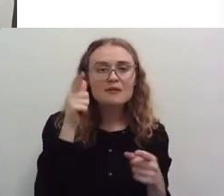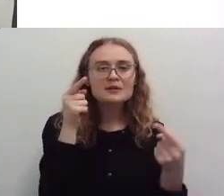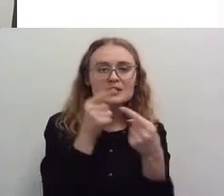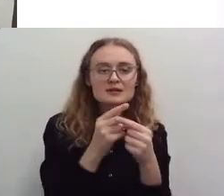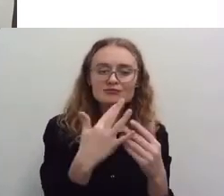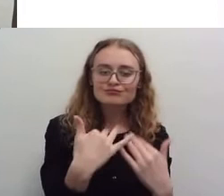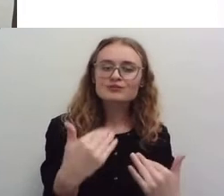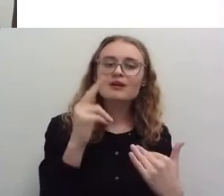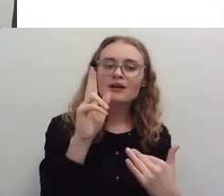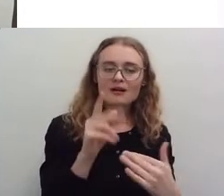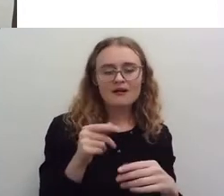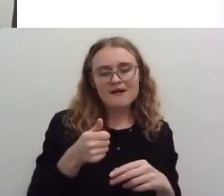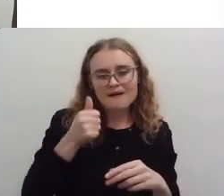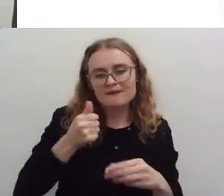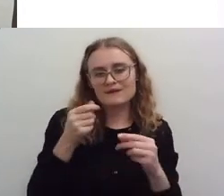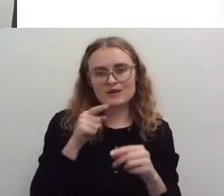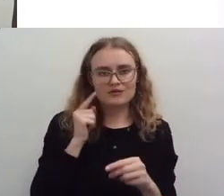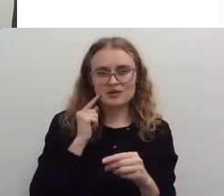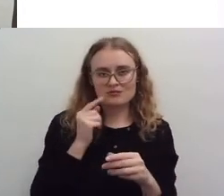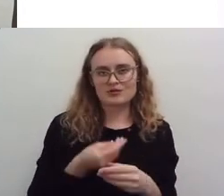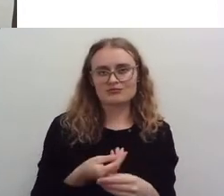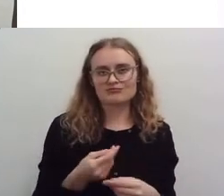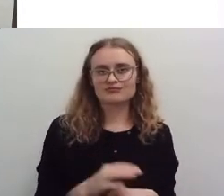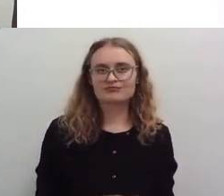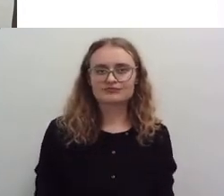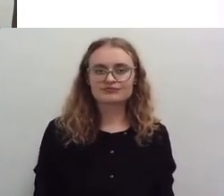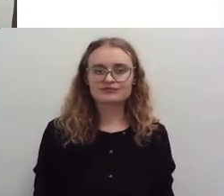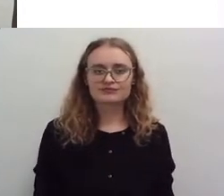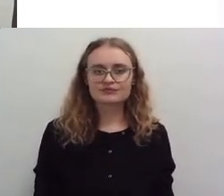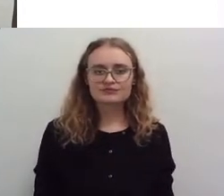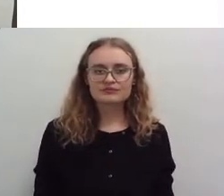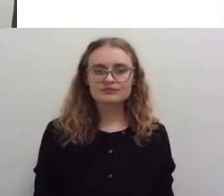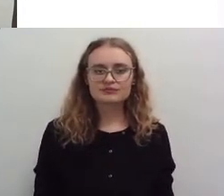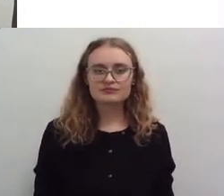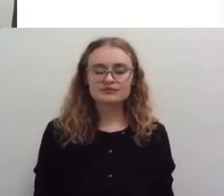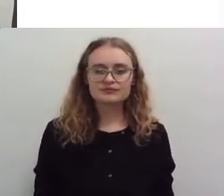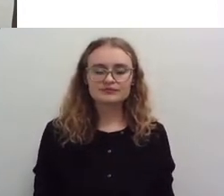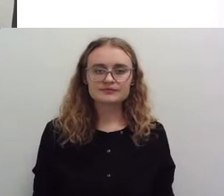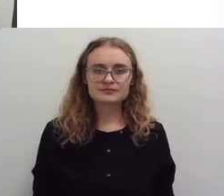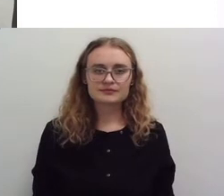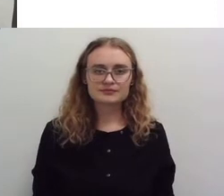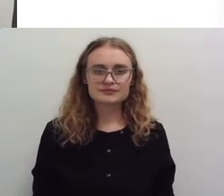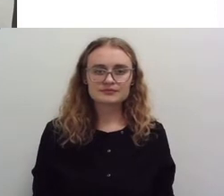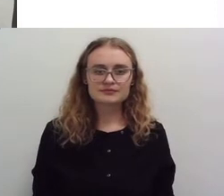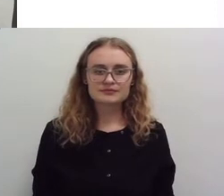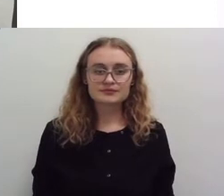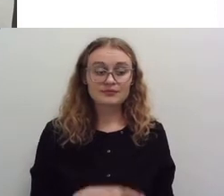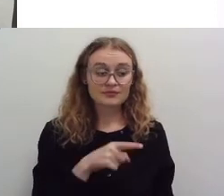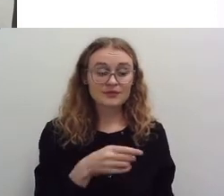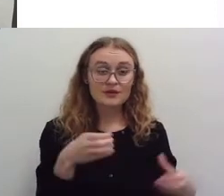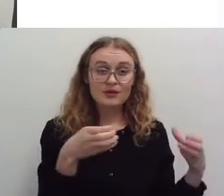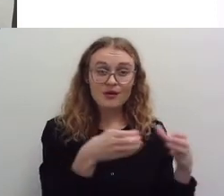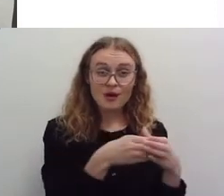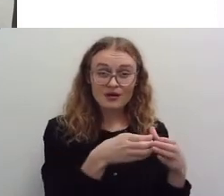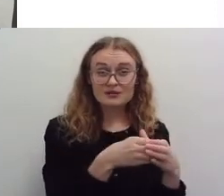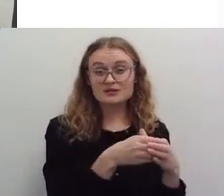concerns on matters that we are the experts on. Who better to portray the actual situation than us, the ones who